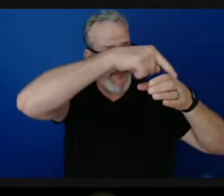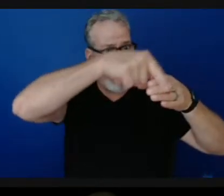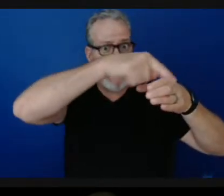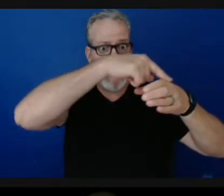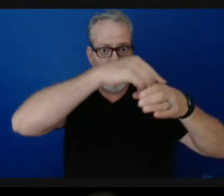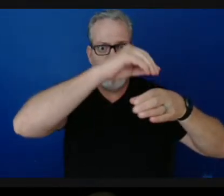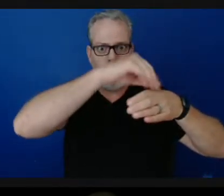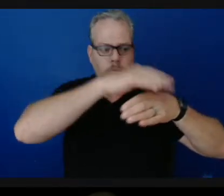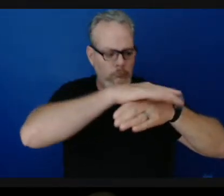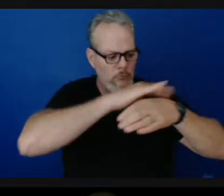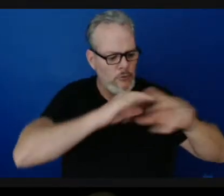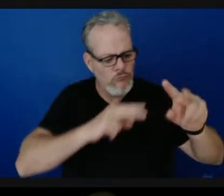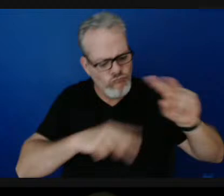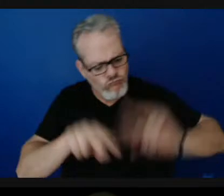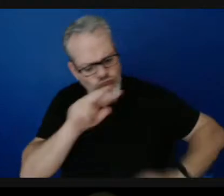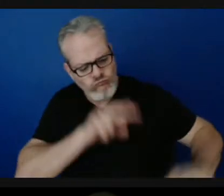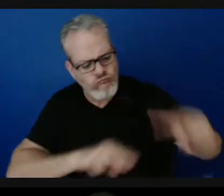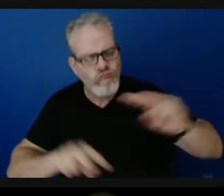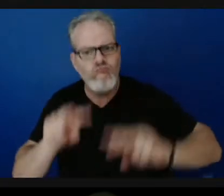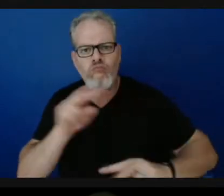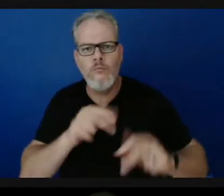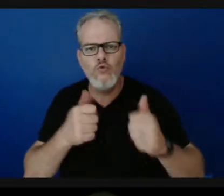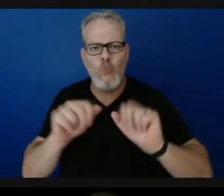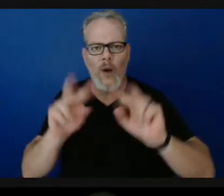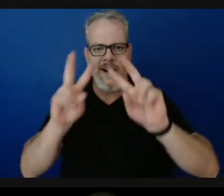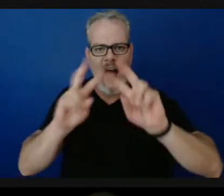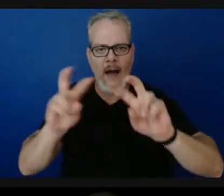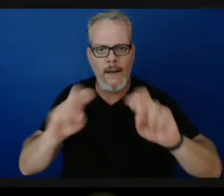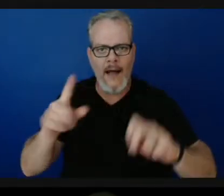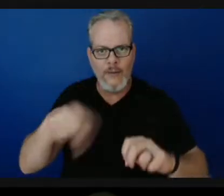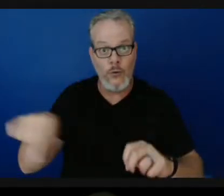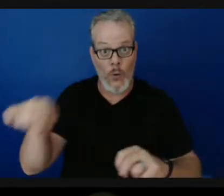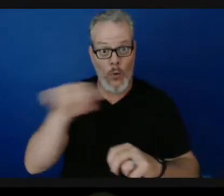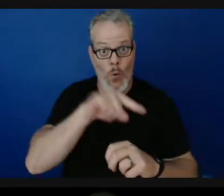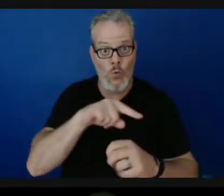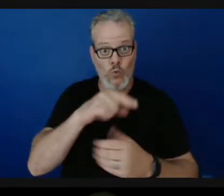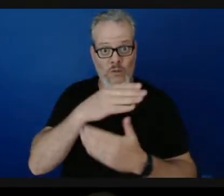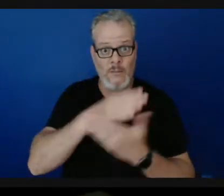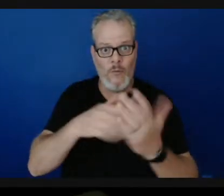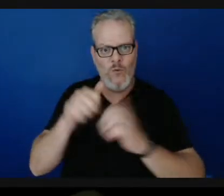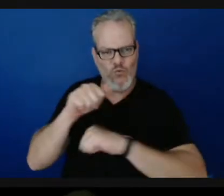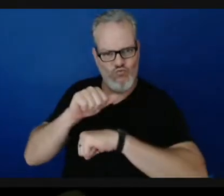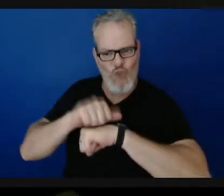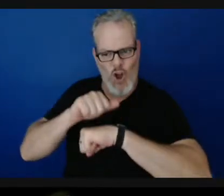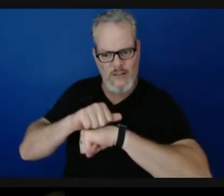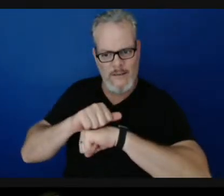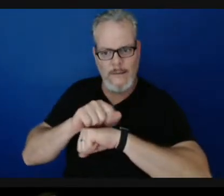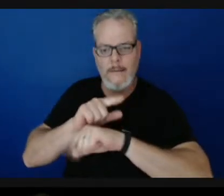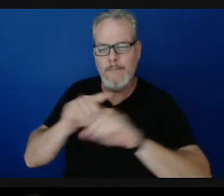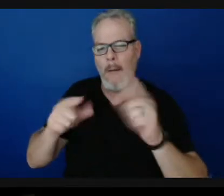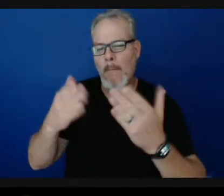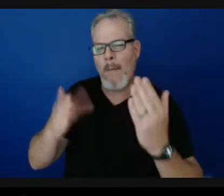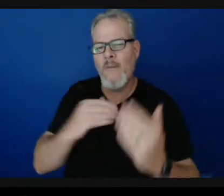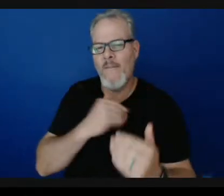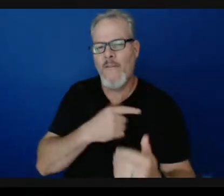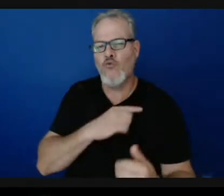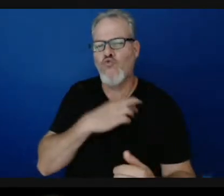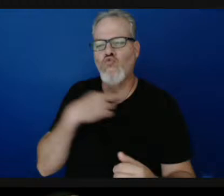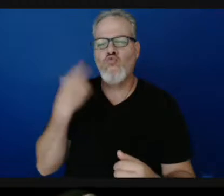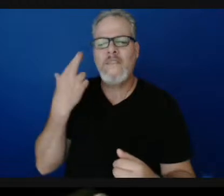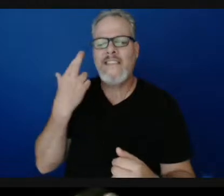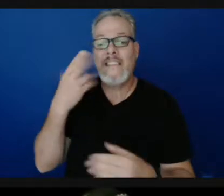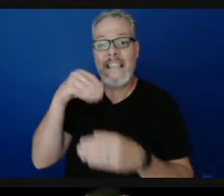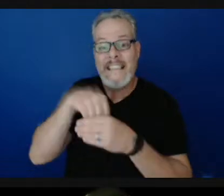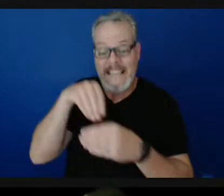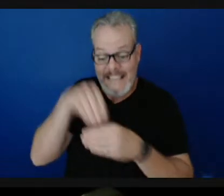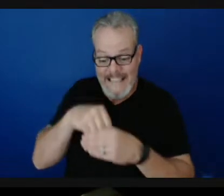can try to get at some trend, right? And so that might give you some idea, but you'll have the risk of being all the way on the side. Maybe you're not cutting through